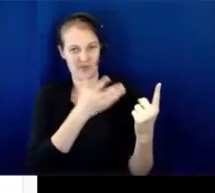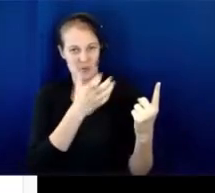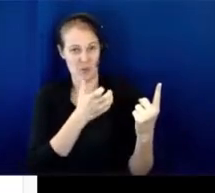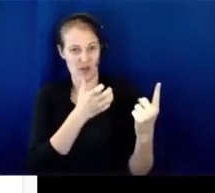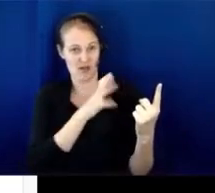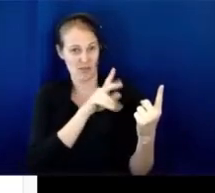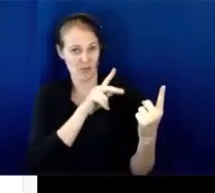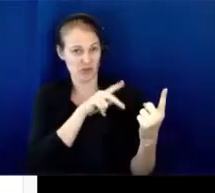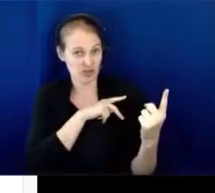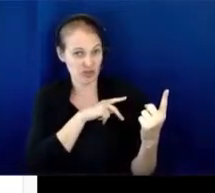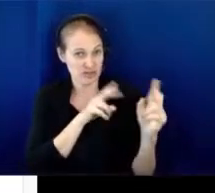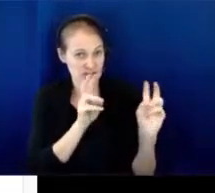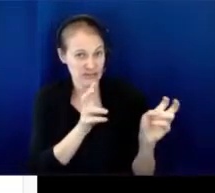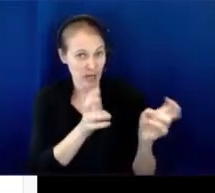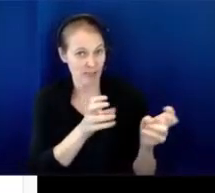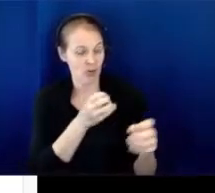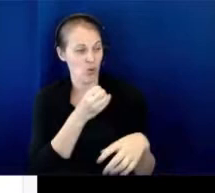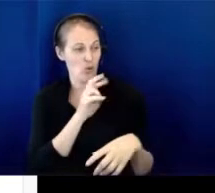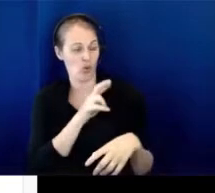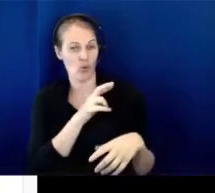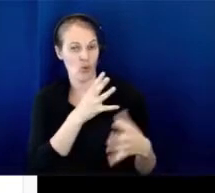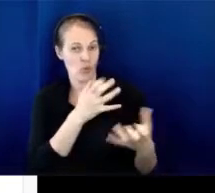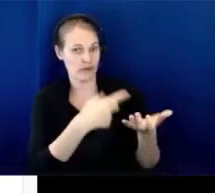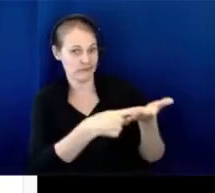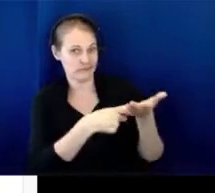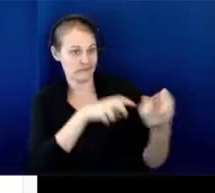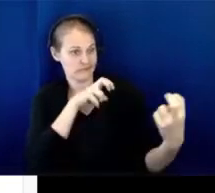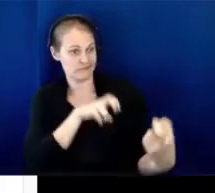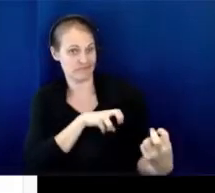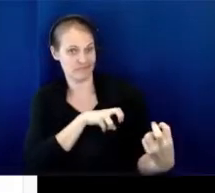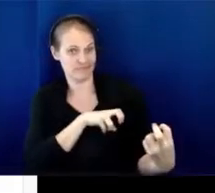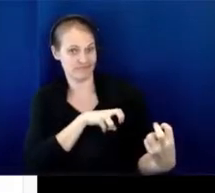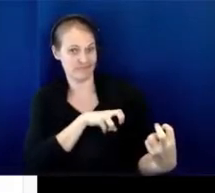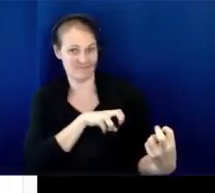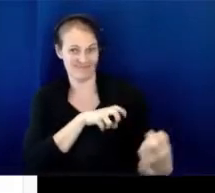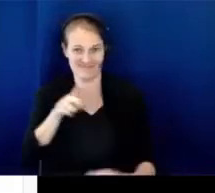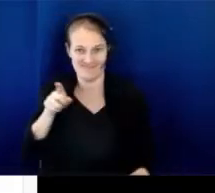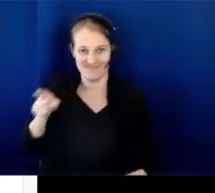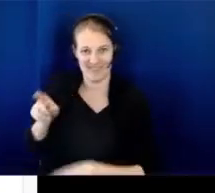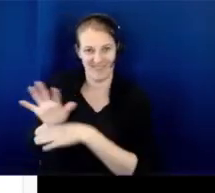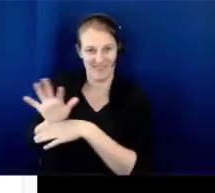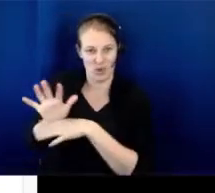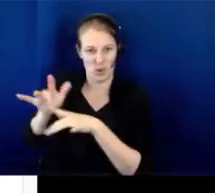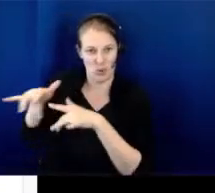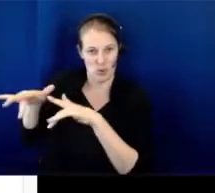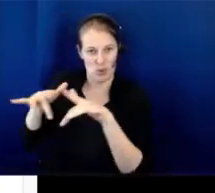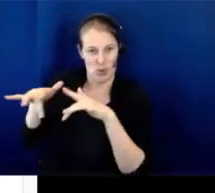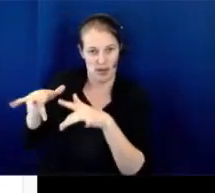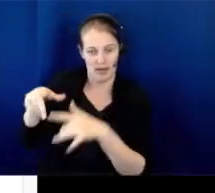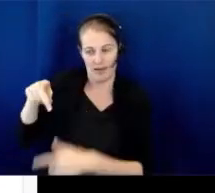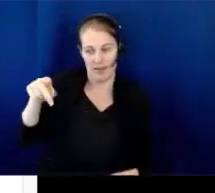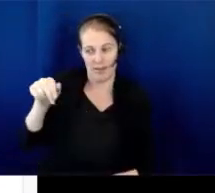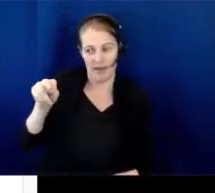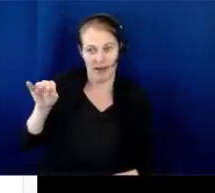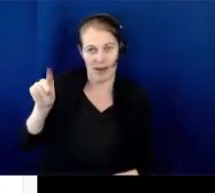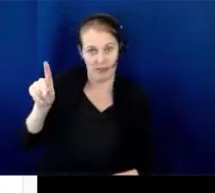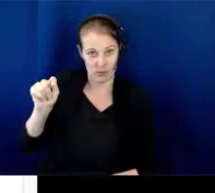want to just talk to you for a while. The one thing that you should know is that your Panopto is